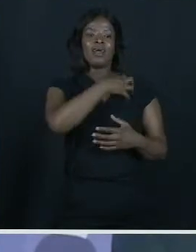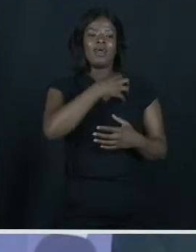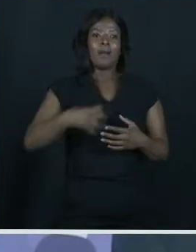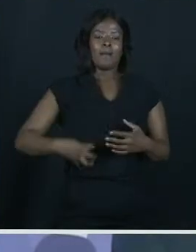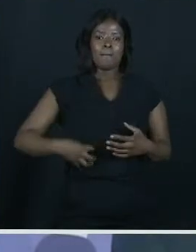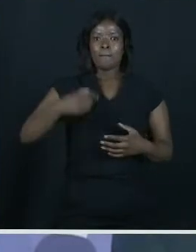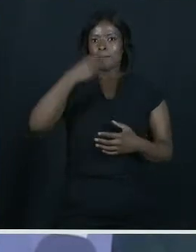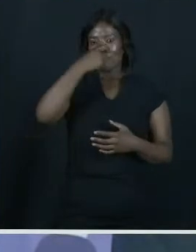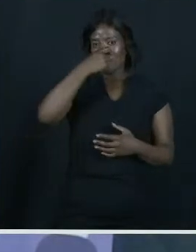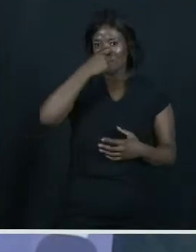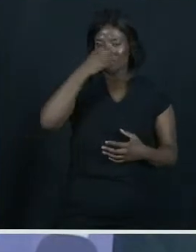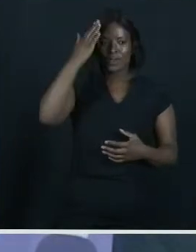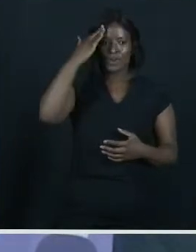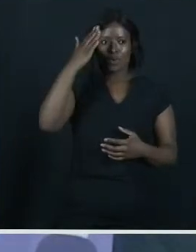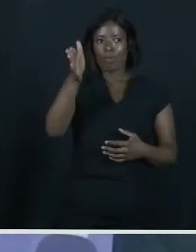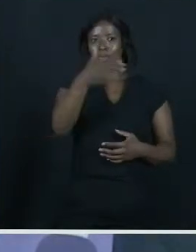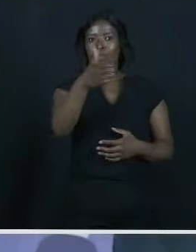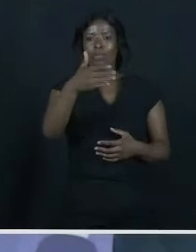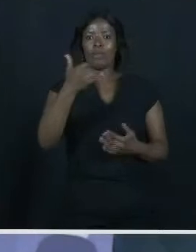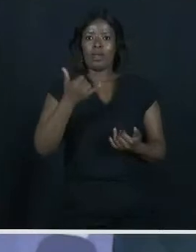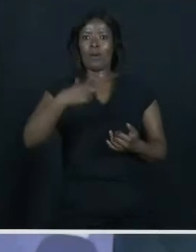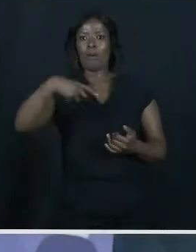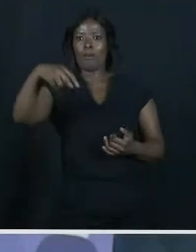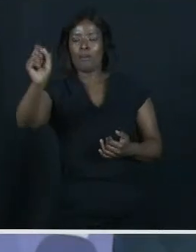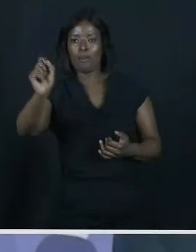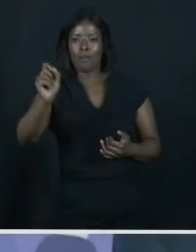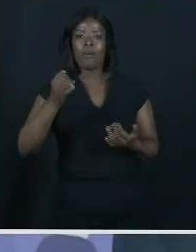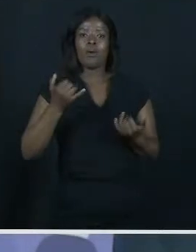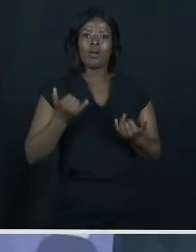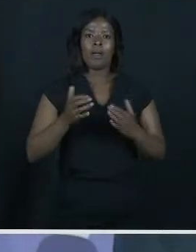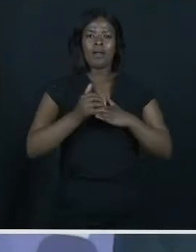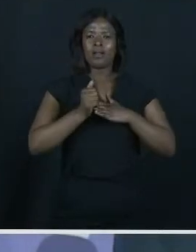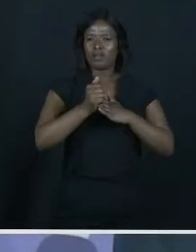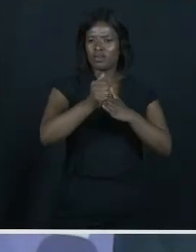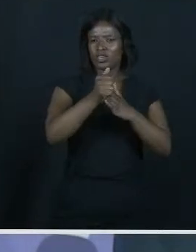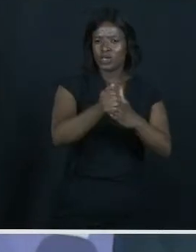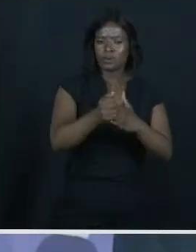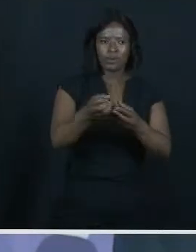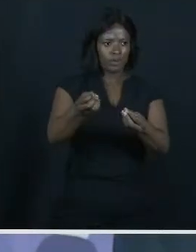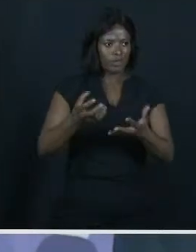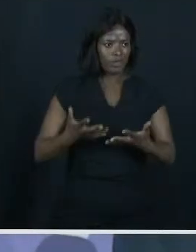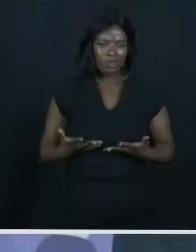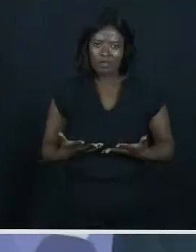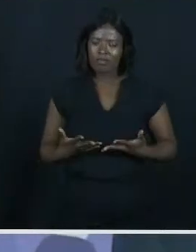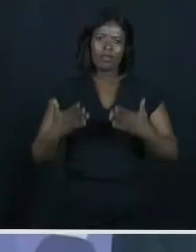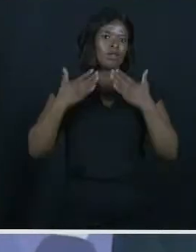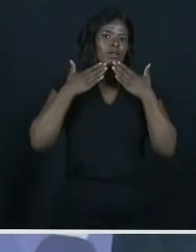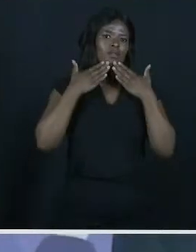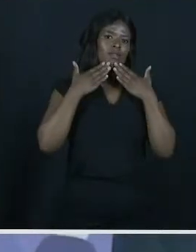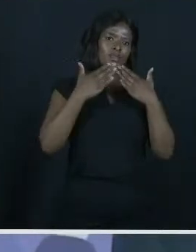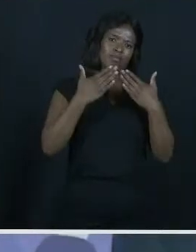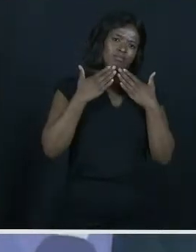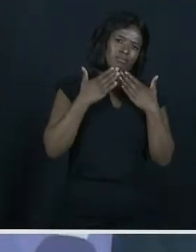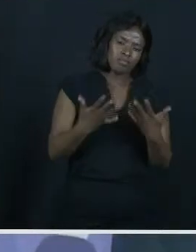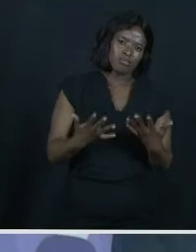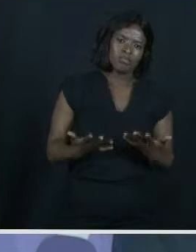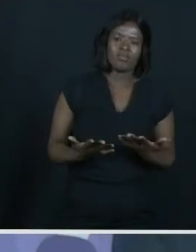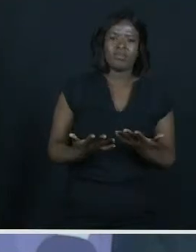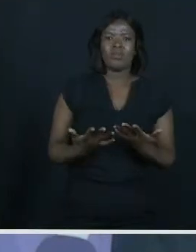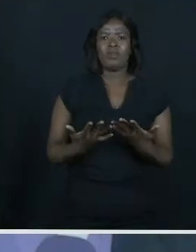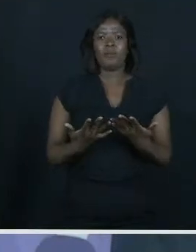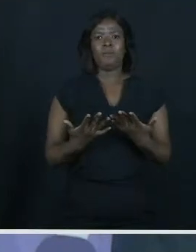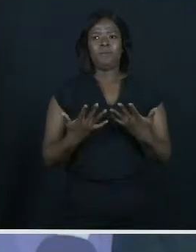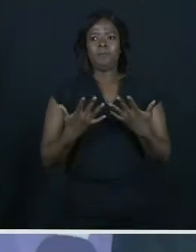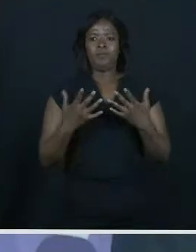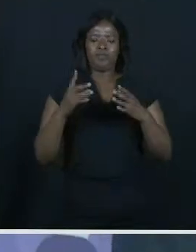just recognize him and recognize the leadership that he has provided in convoking this presidential summit. Honorable